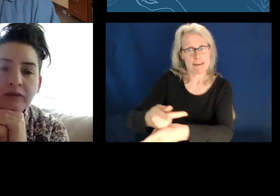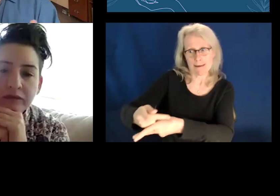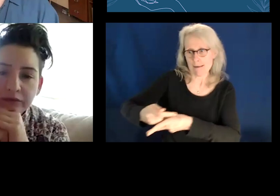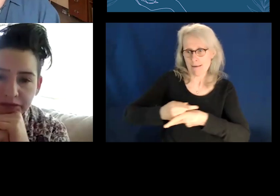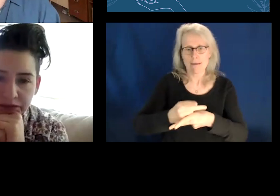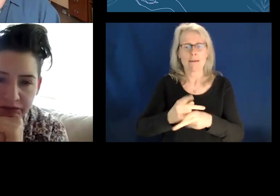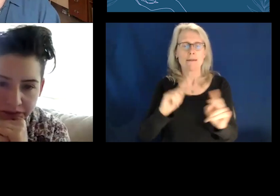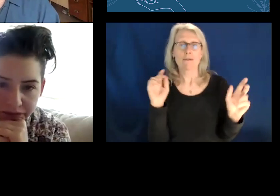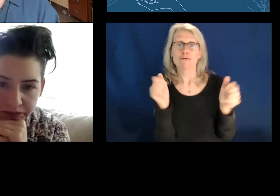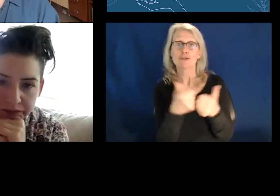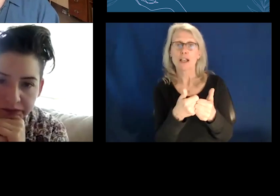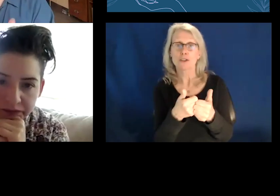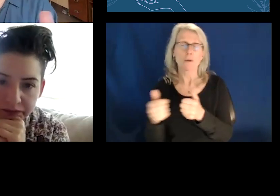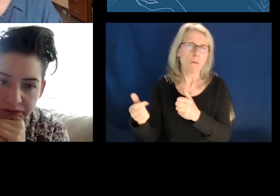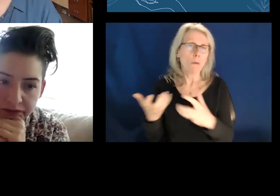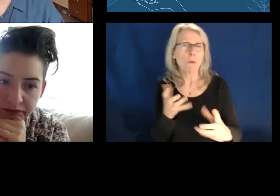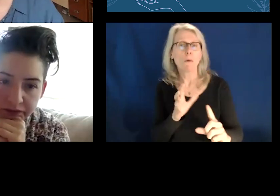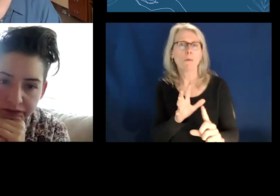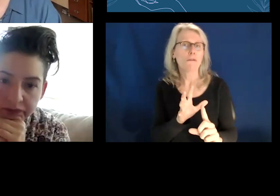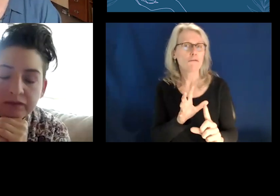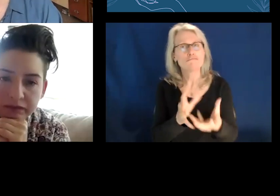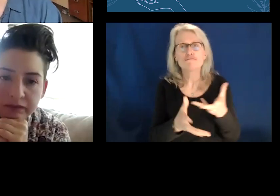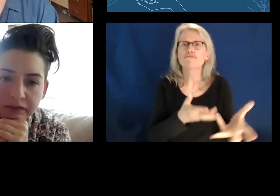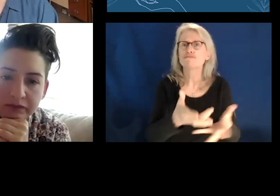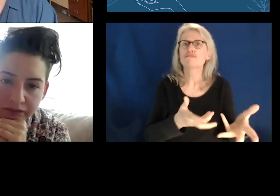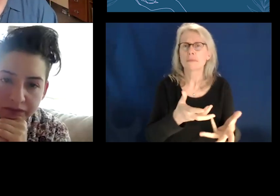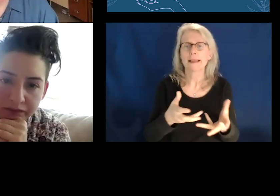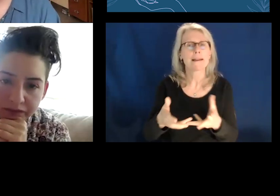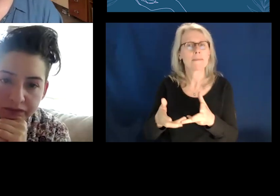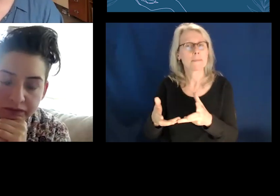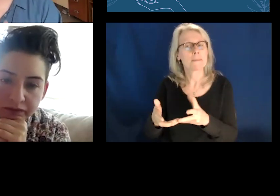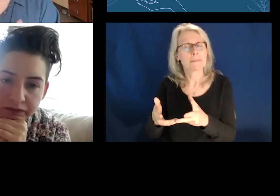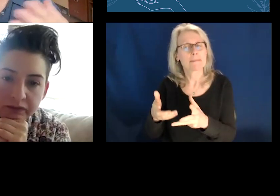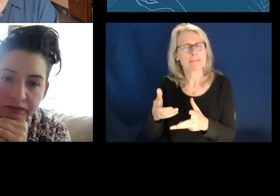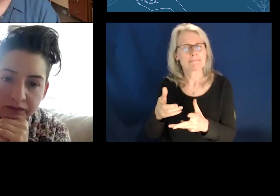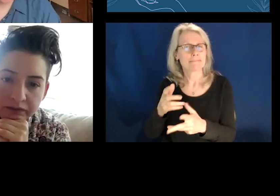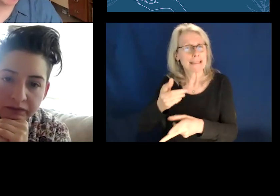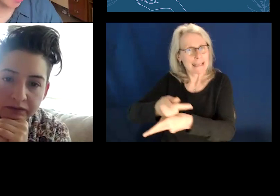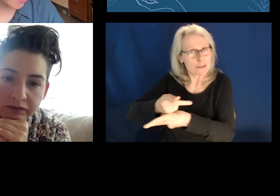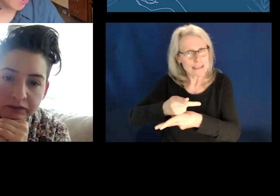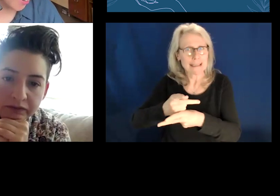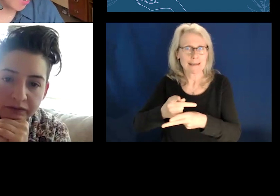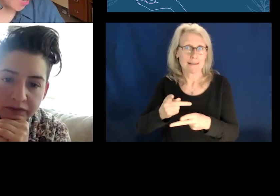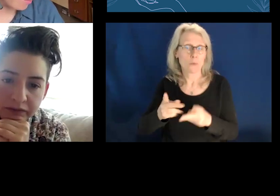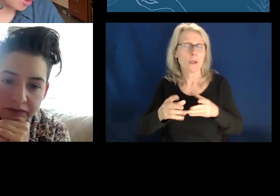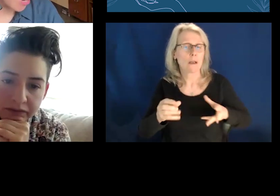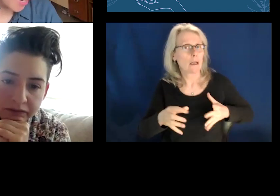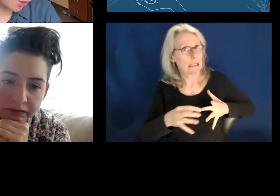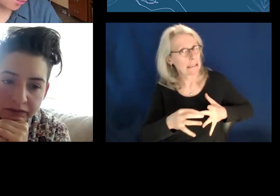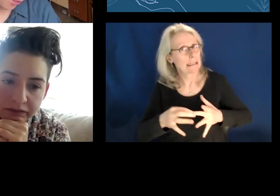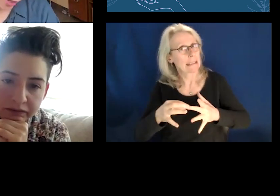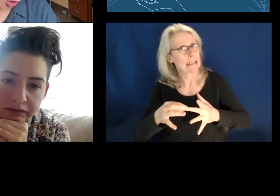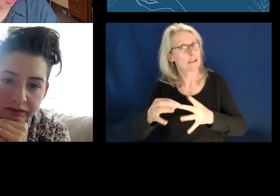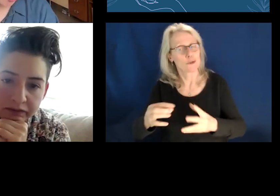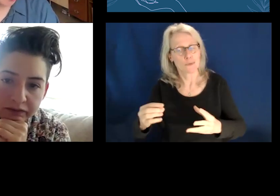that gives way to a joyous process, or so we've kind of had some examples of that. So my